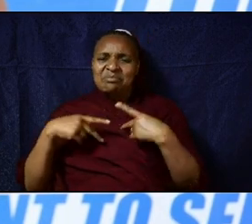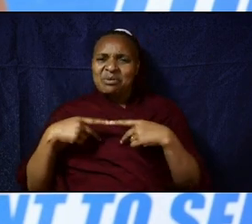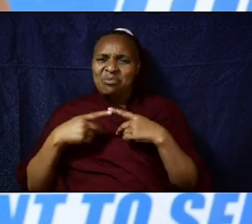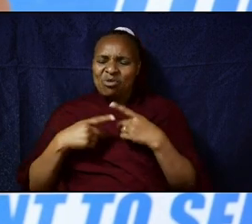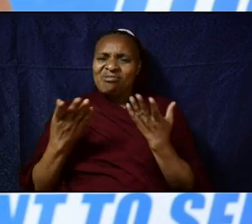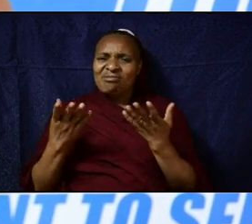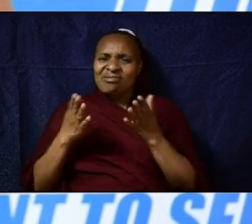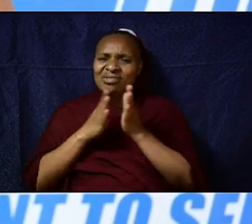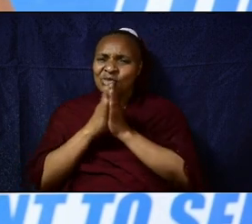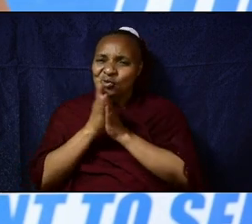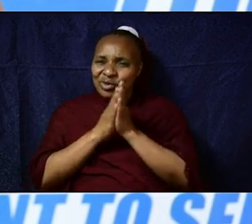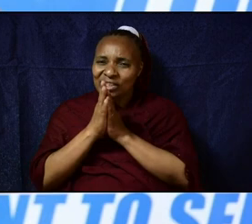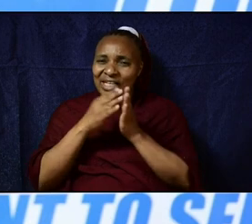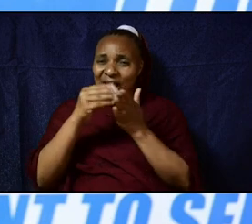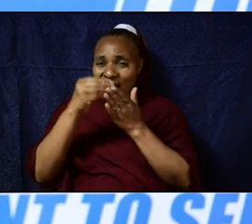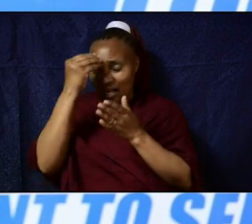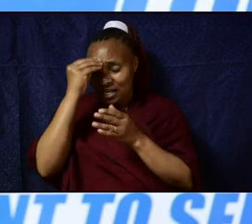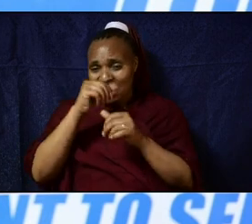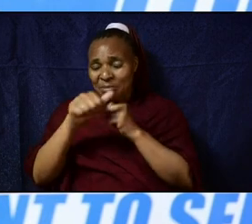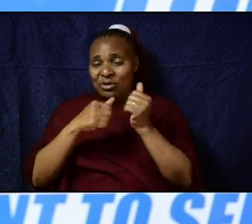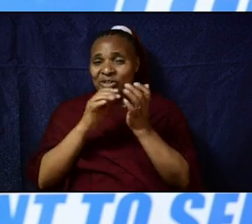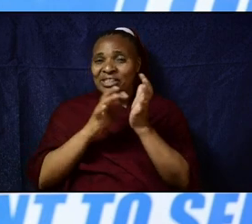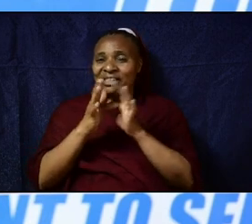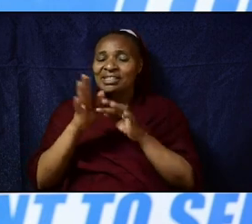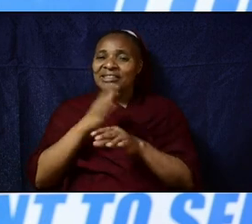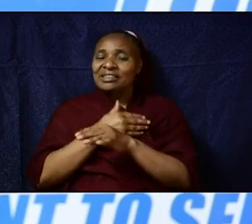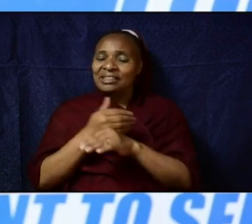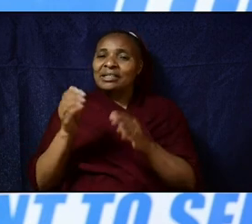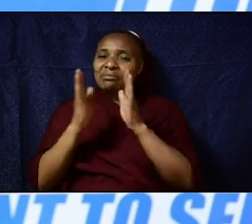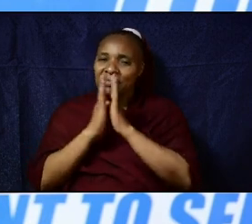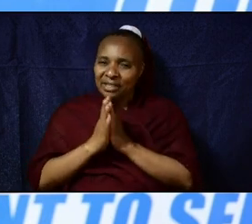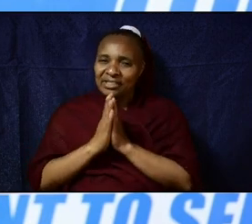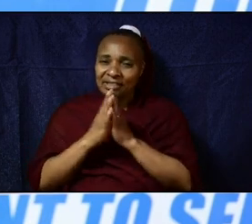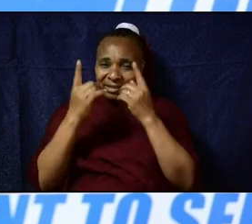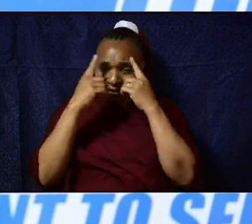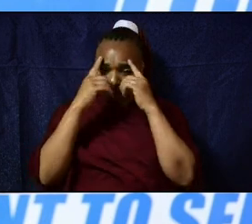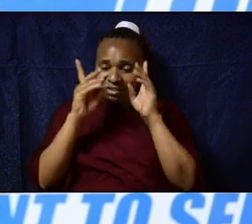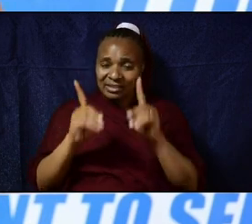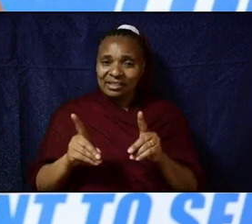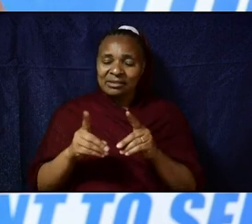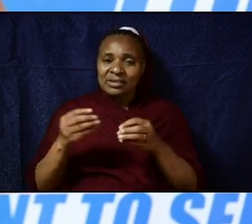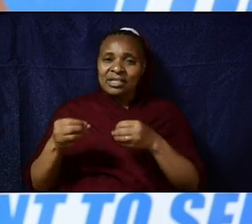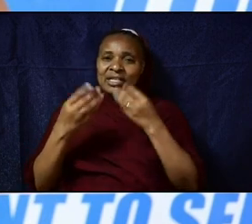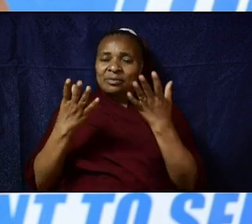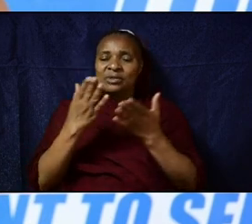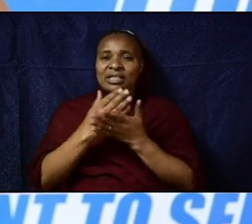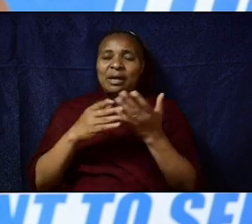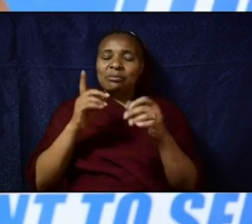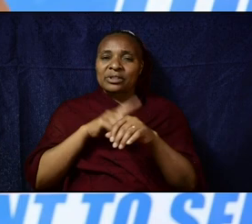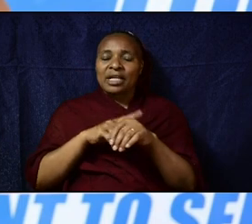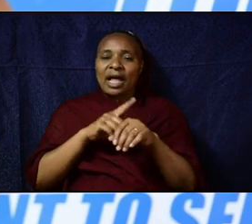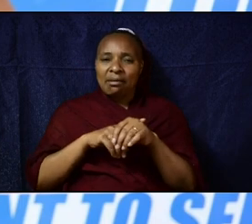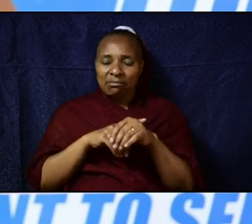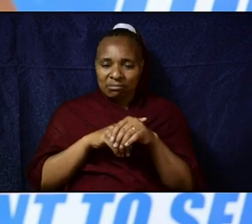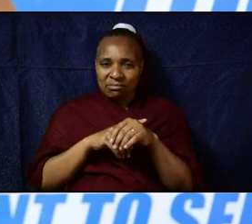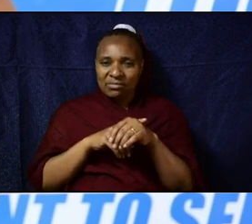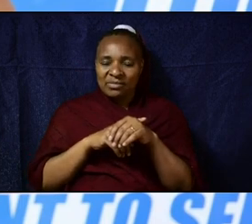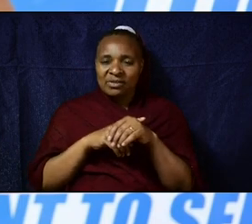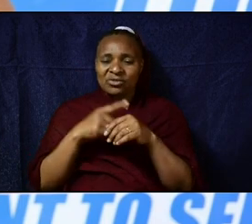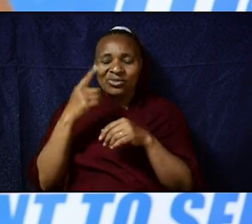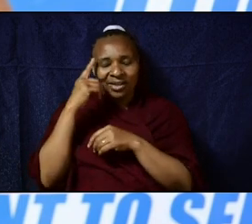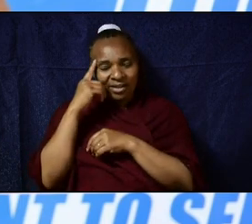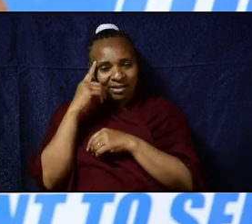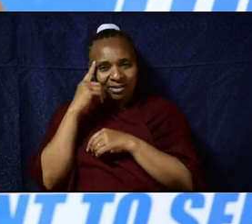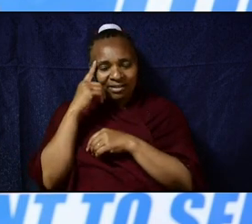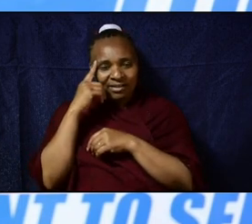very interested in learning about Jesus and singing and praying, they decided that they're going to give them some time to